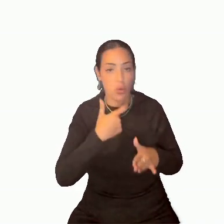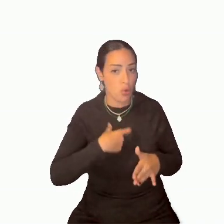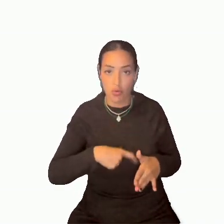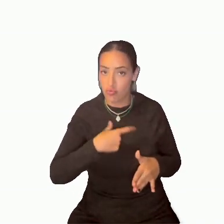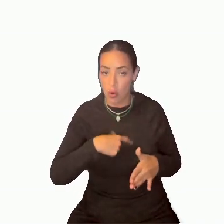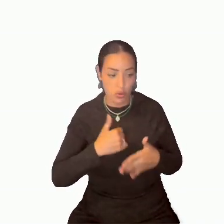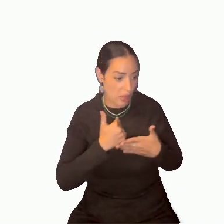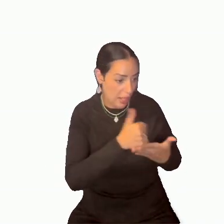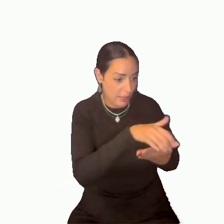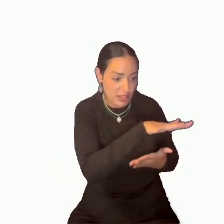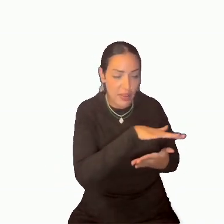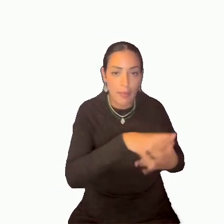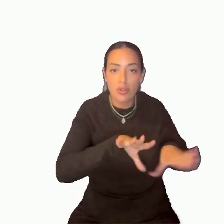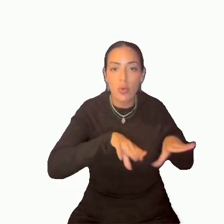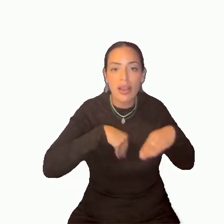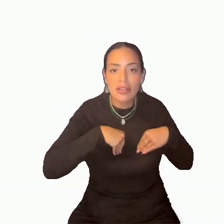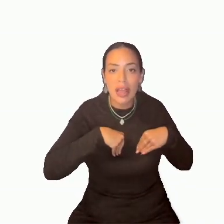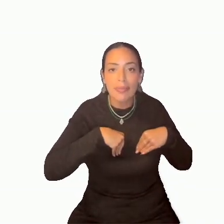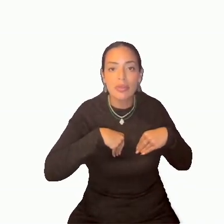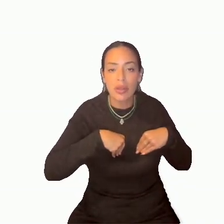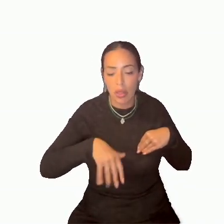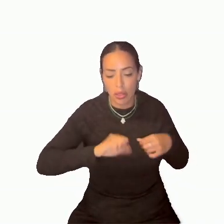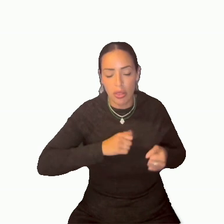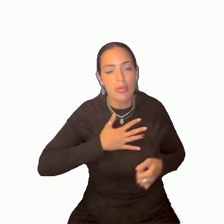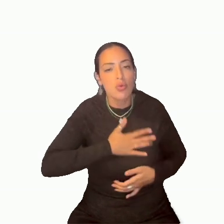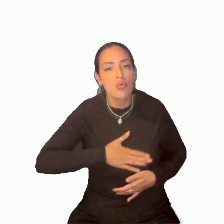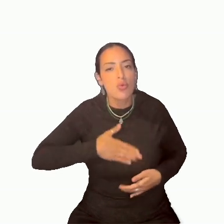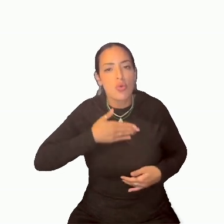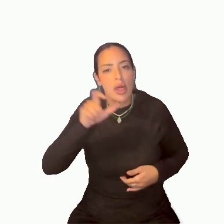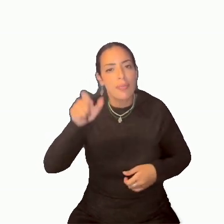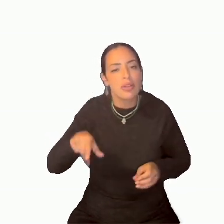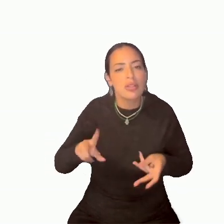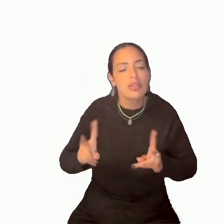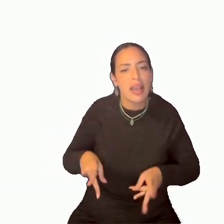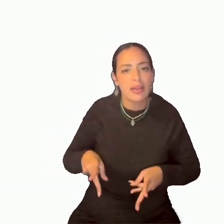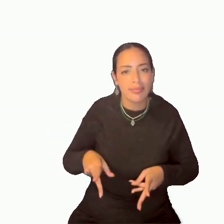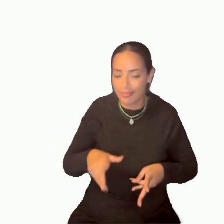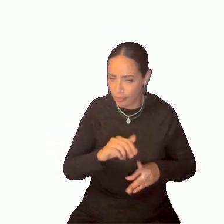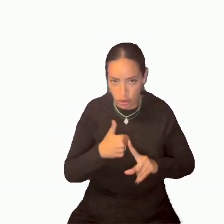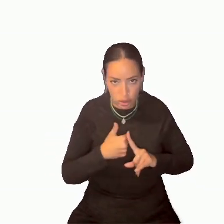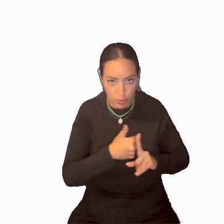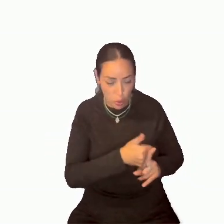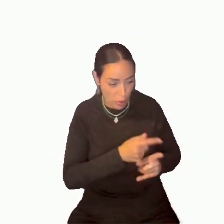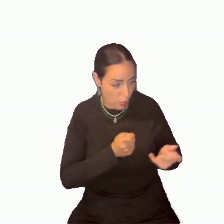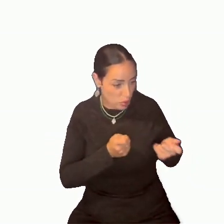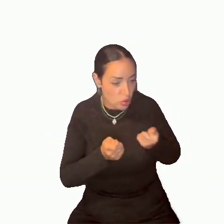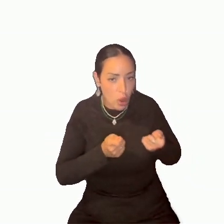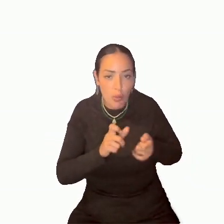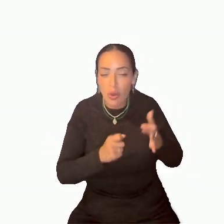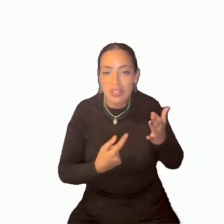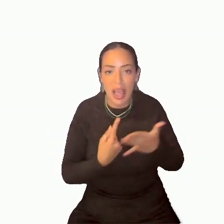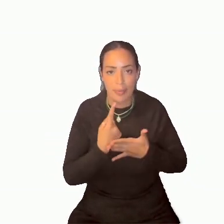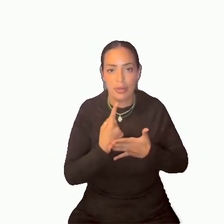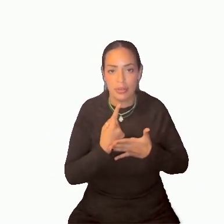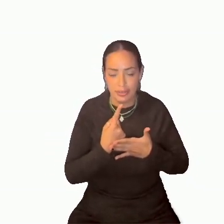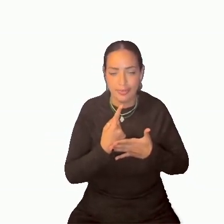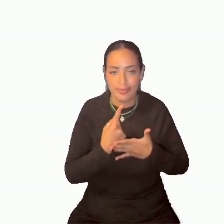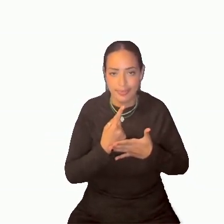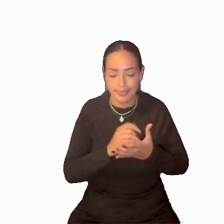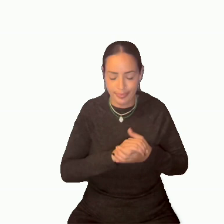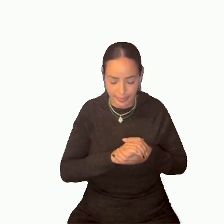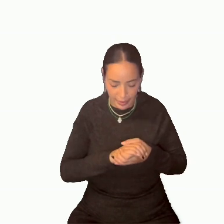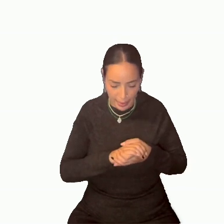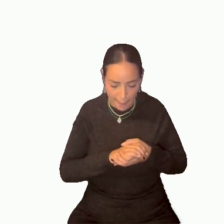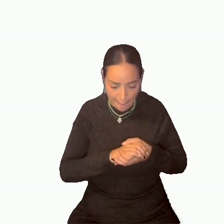help a family to accept or to come to terms with the loss, but rather to support them to cope with what has happened, whatever this might look